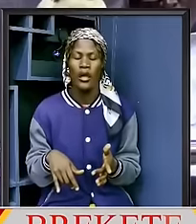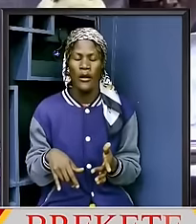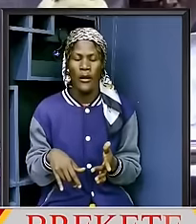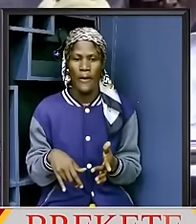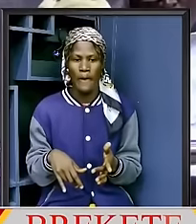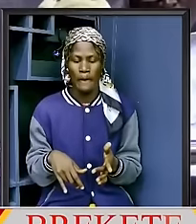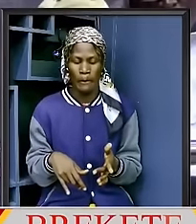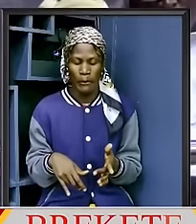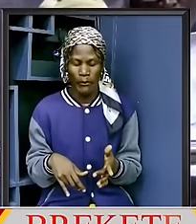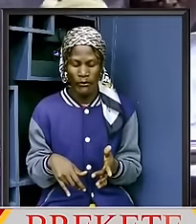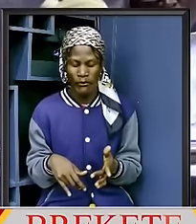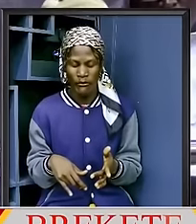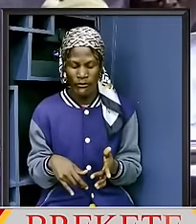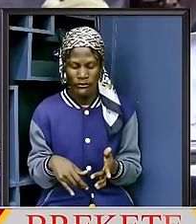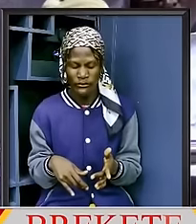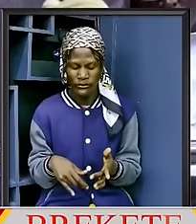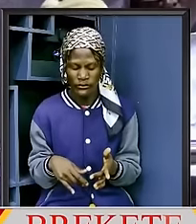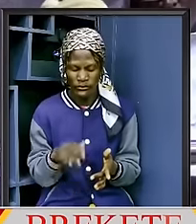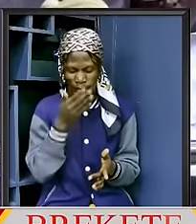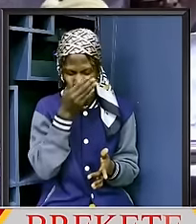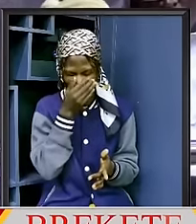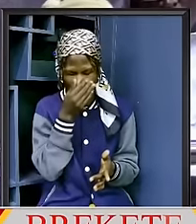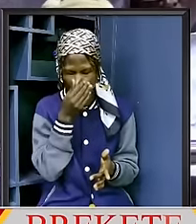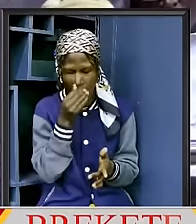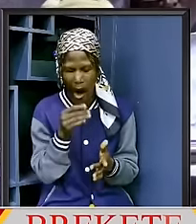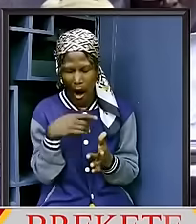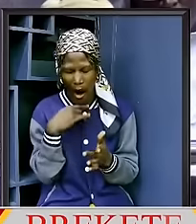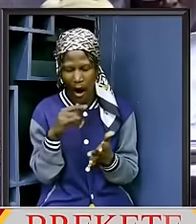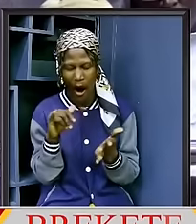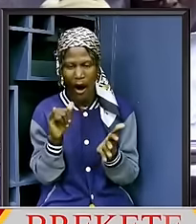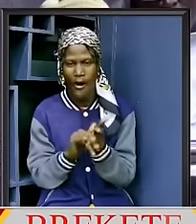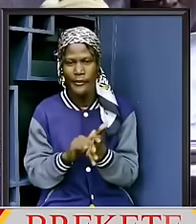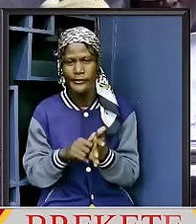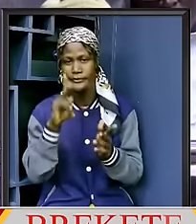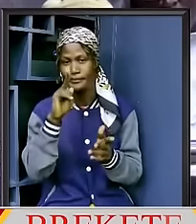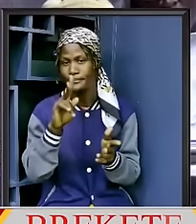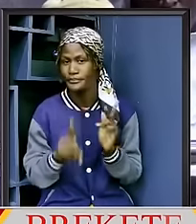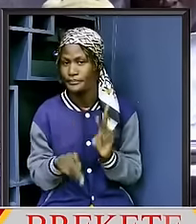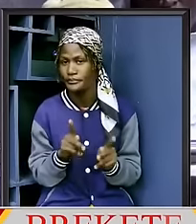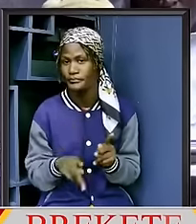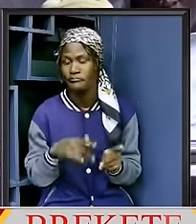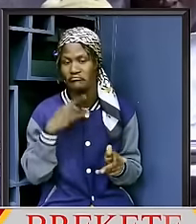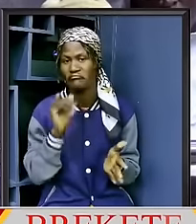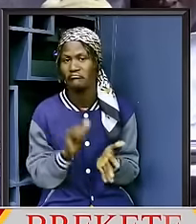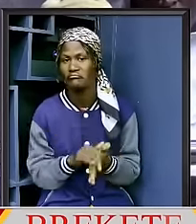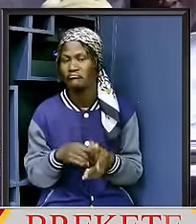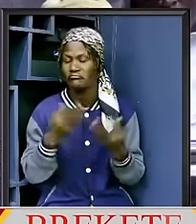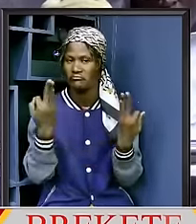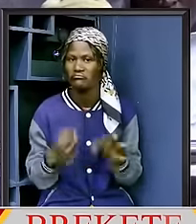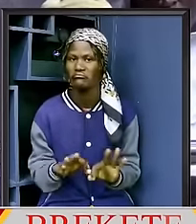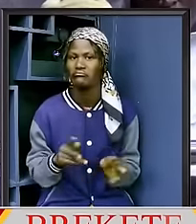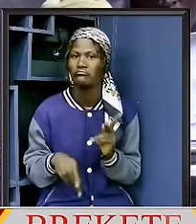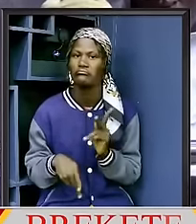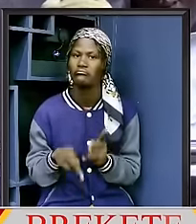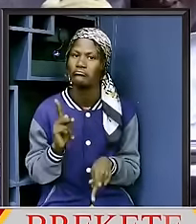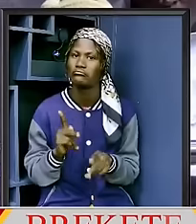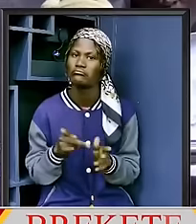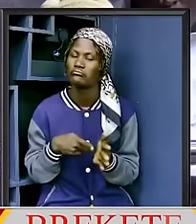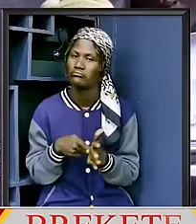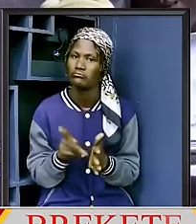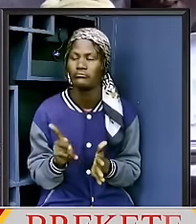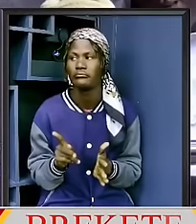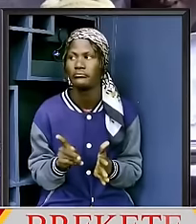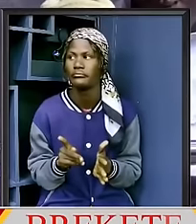I received, this one even told me that two people said they are finished payment. And it's part of this money that can be deducting